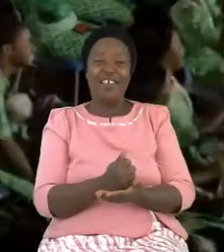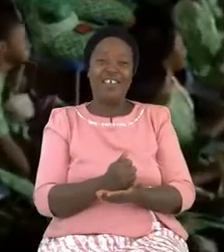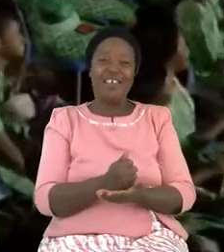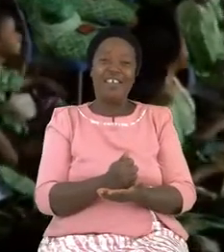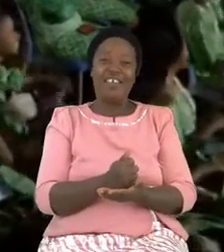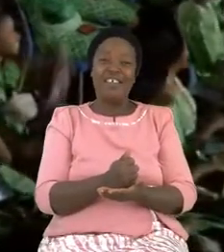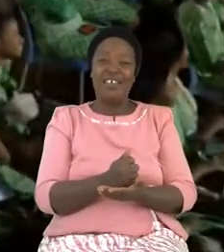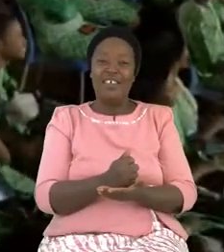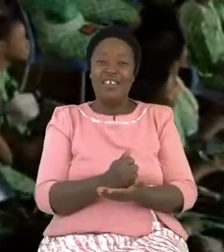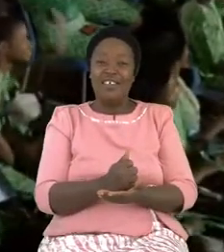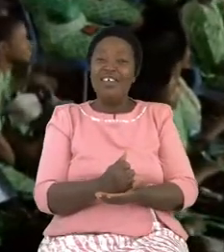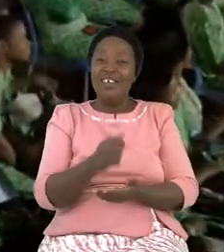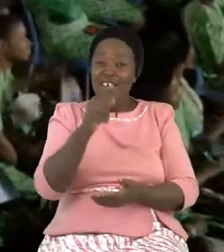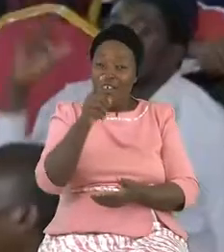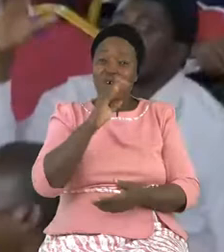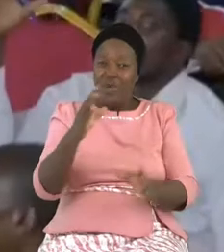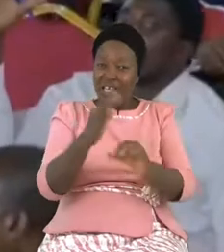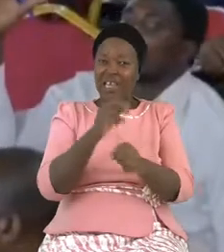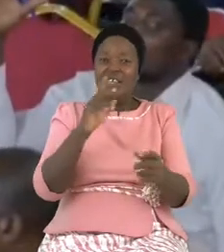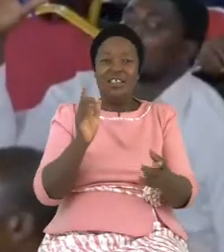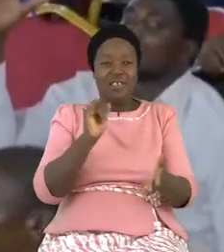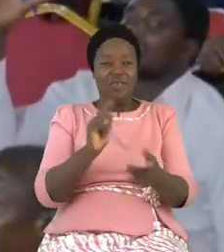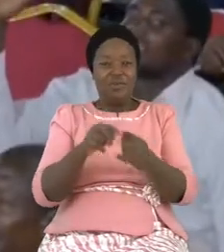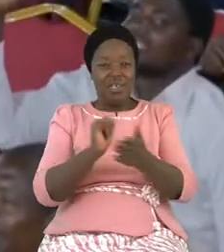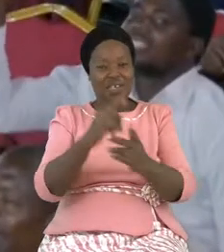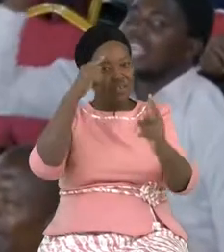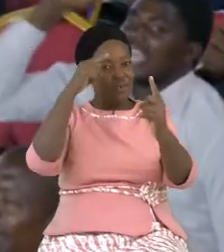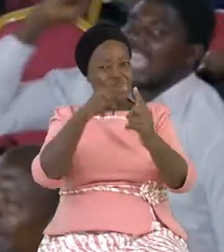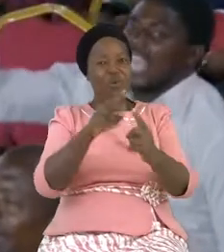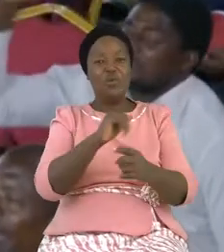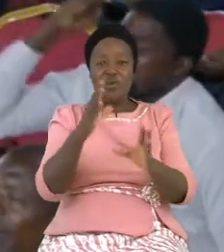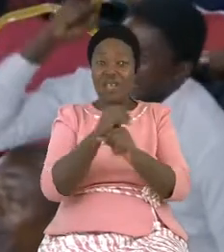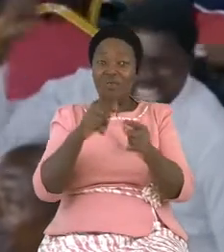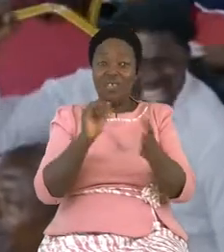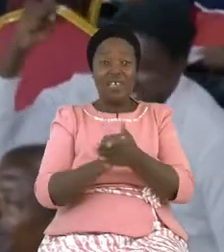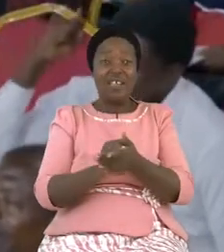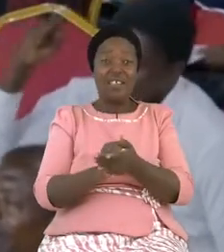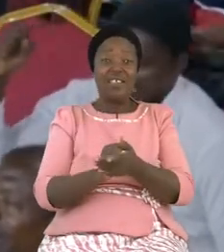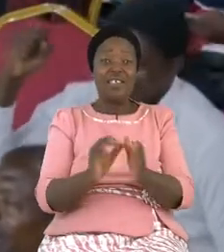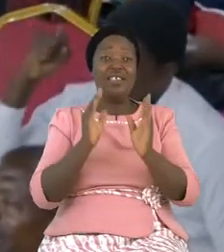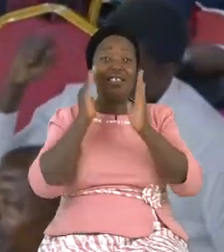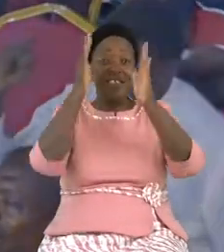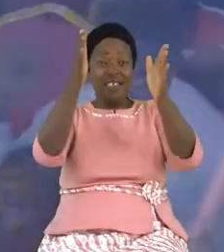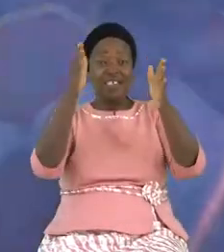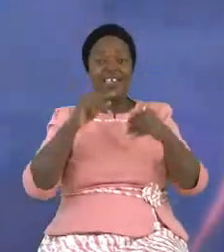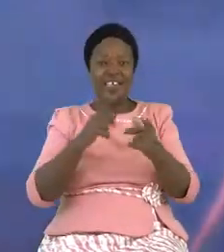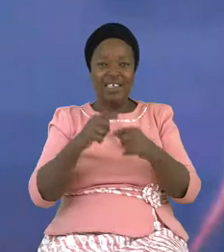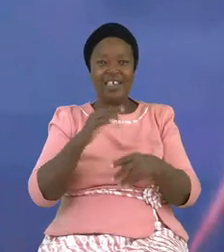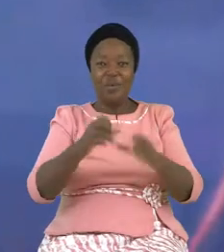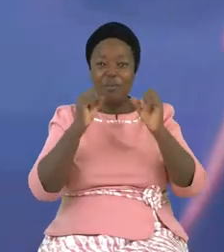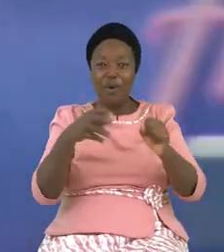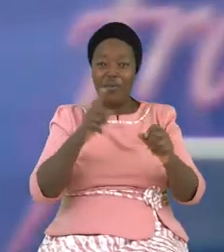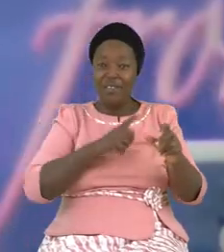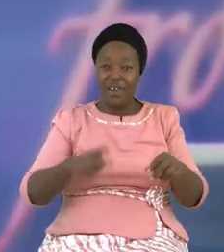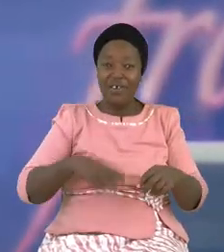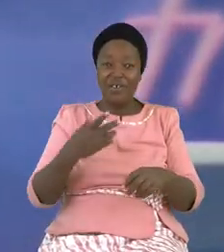You will reach that goal. You will reach that destiny. The power of the Lord, the might of the